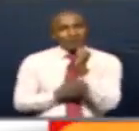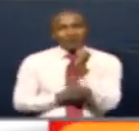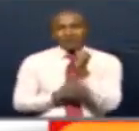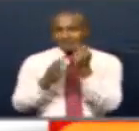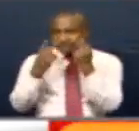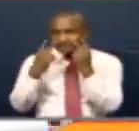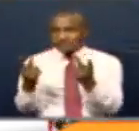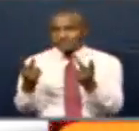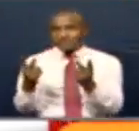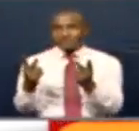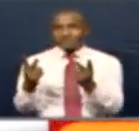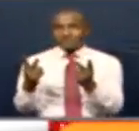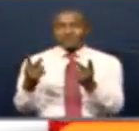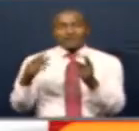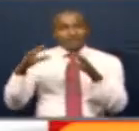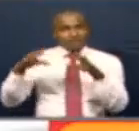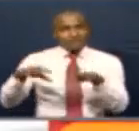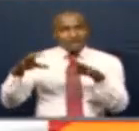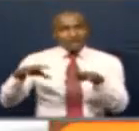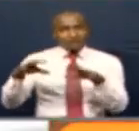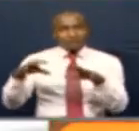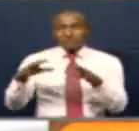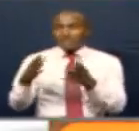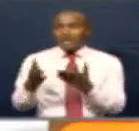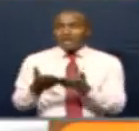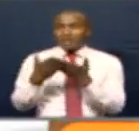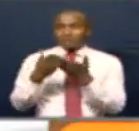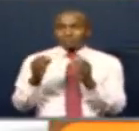everyone to see. The rain doesn't help.